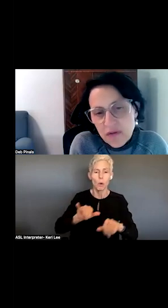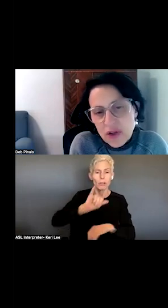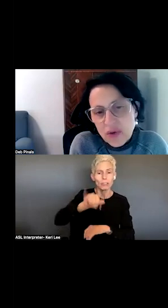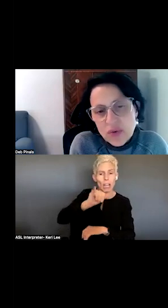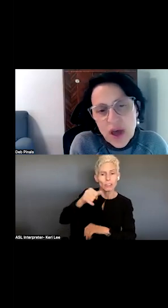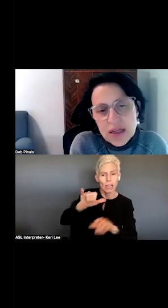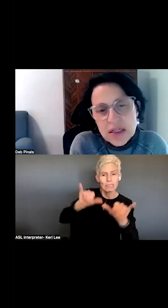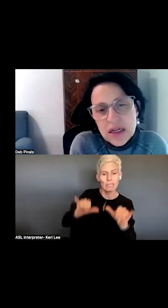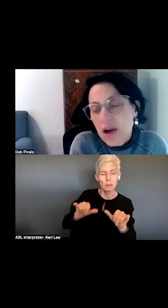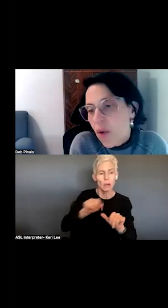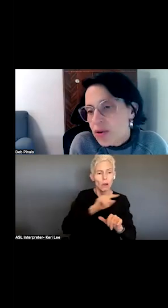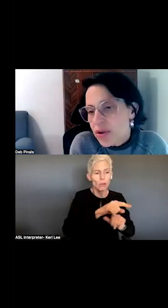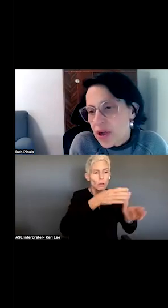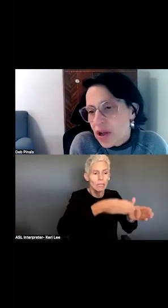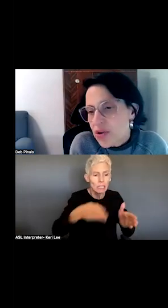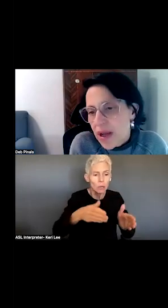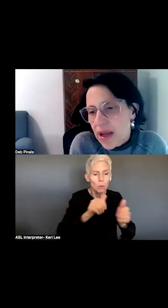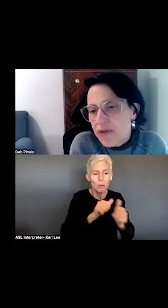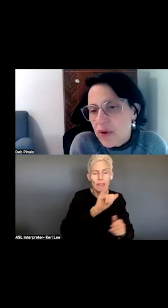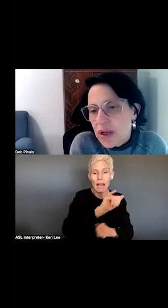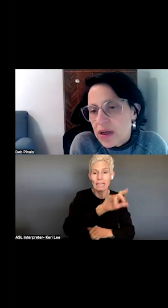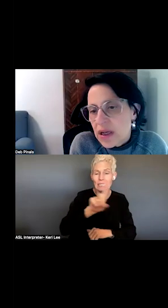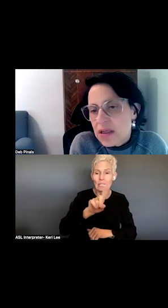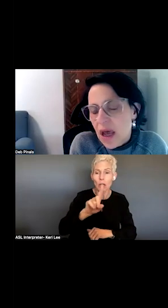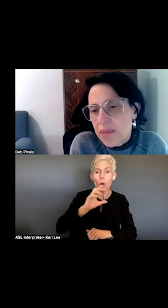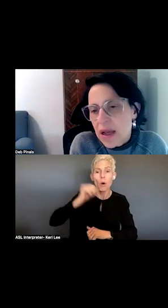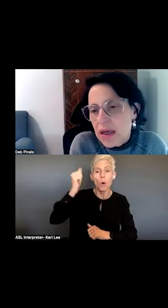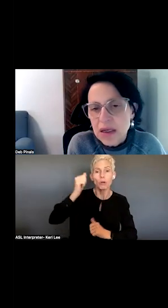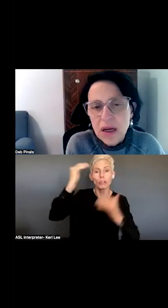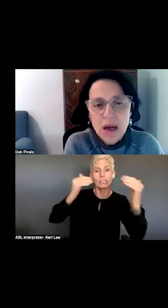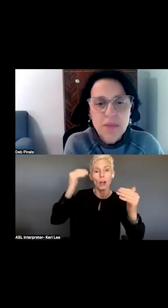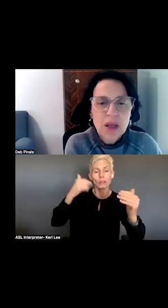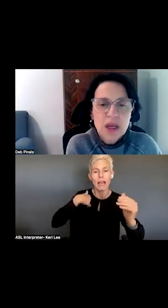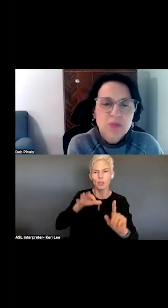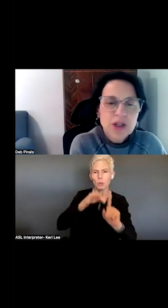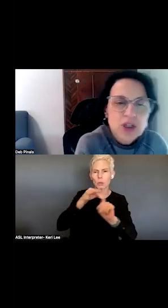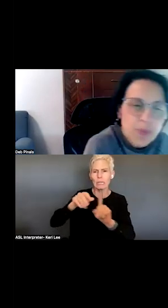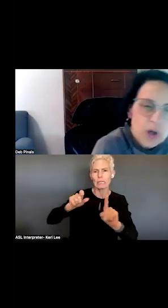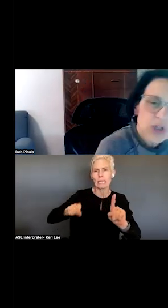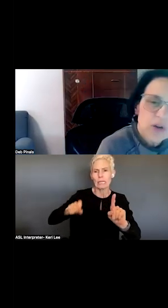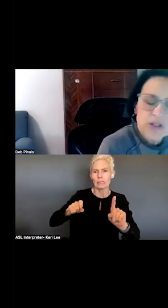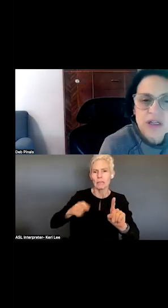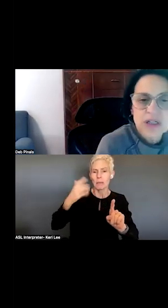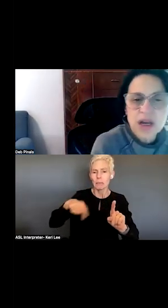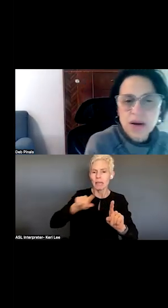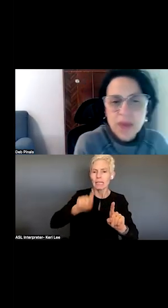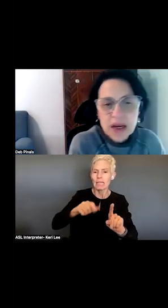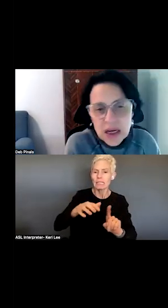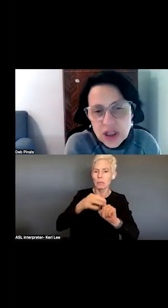again, individuals with IDD and older adults who may have unique needs and may need special support